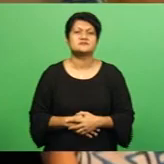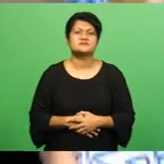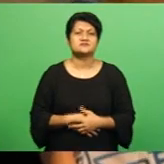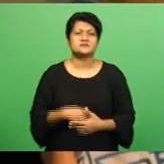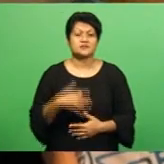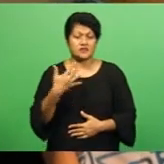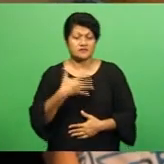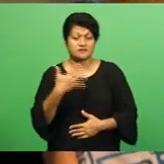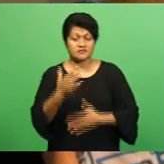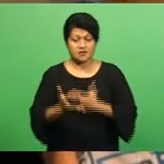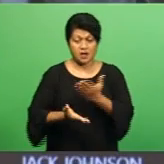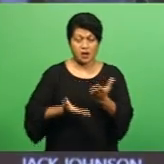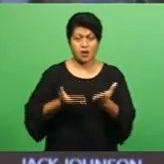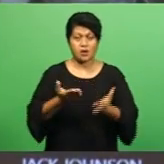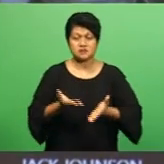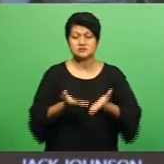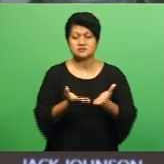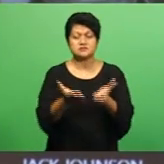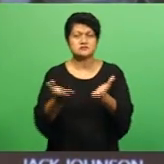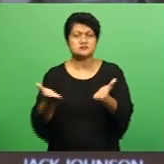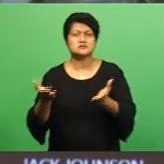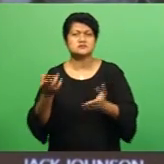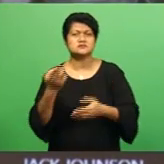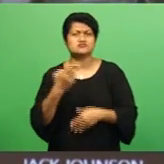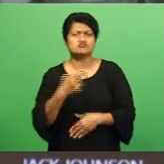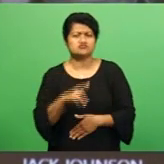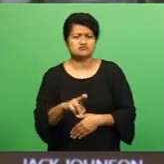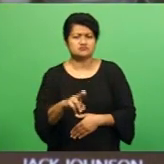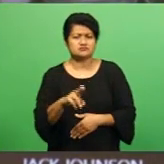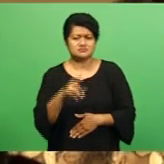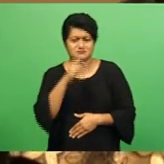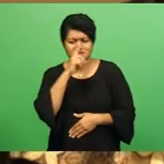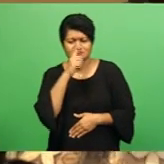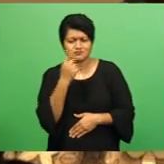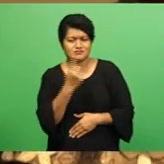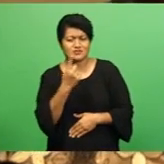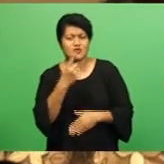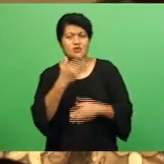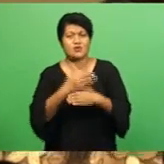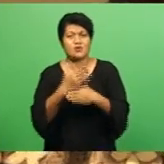15 awards were also given out today in recognition of the work done by those